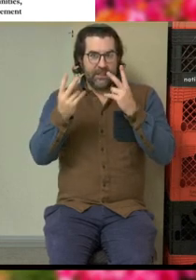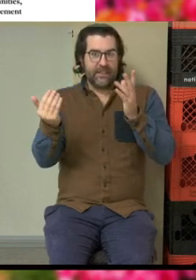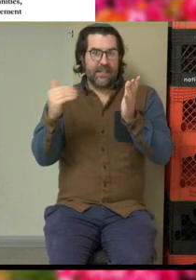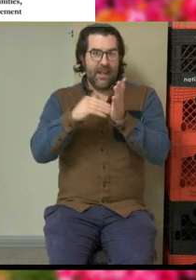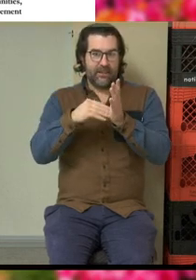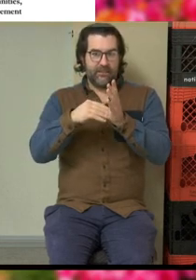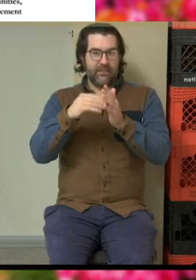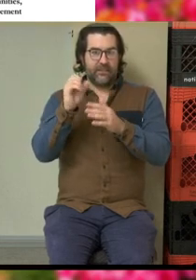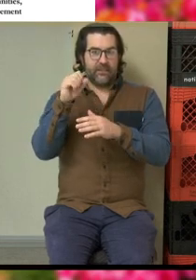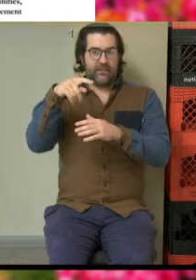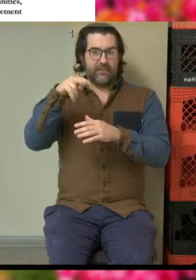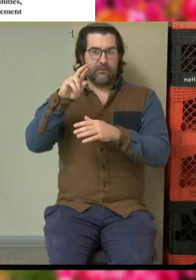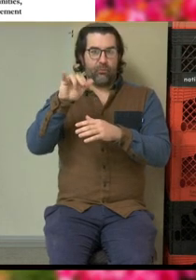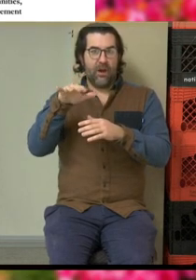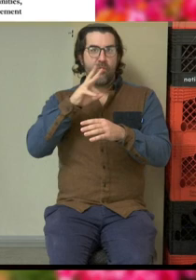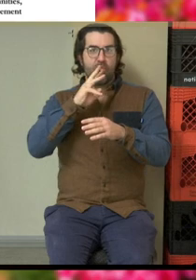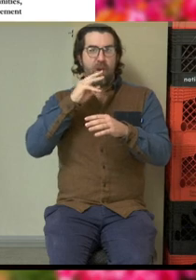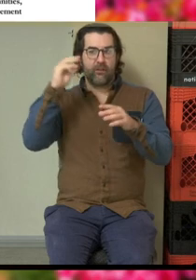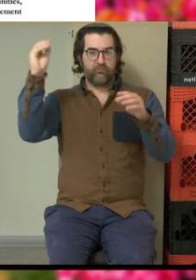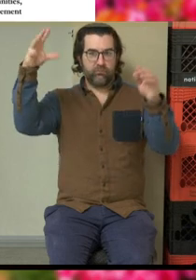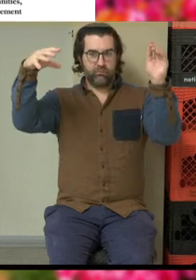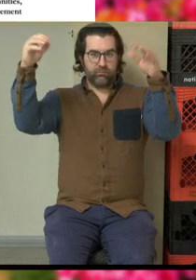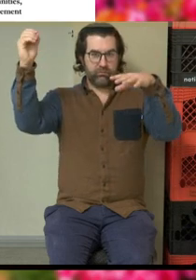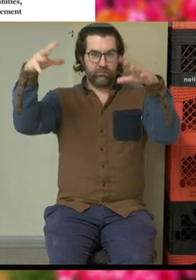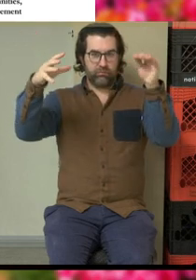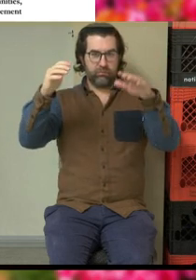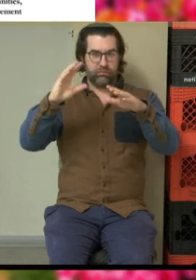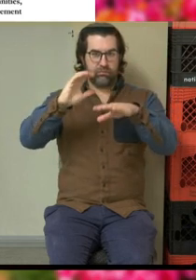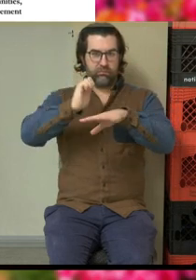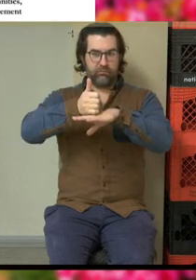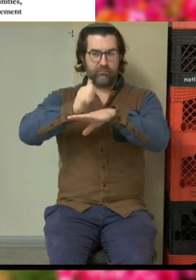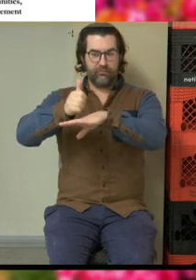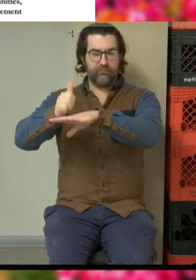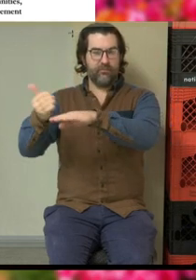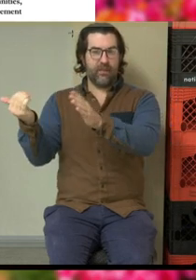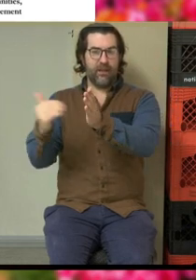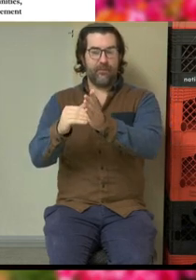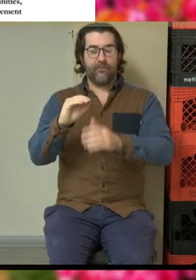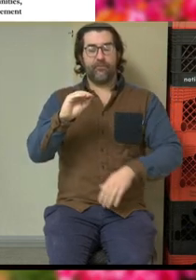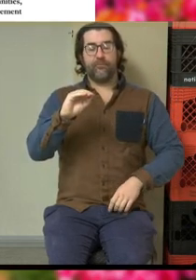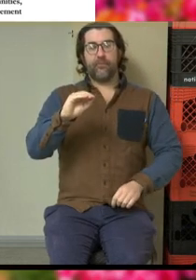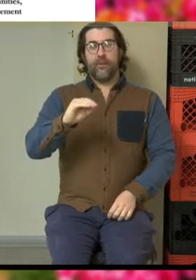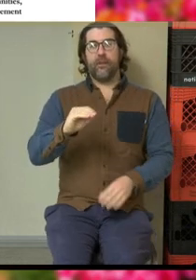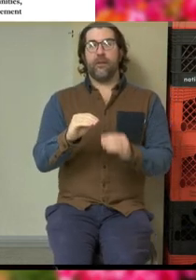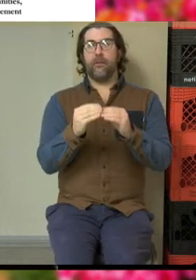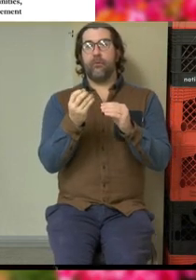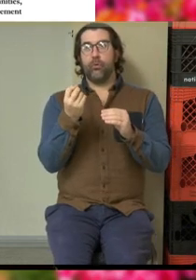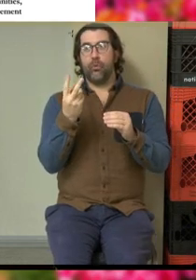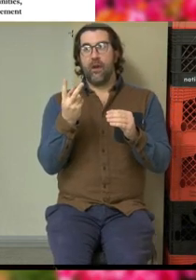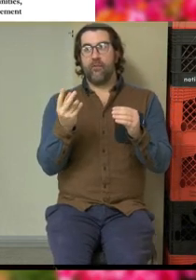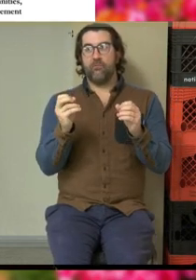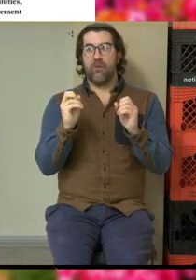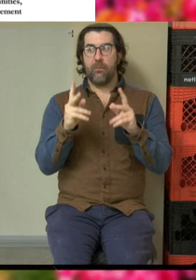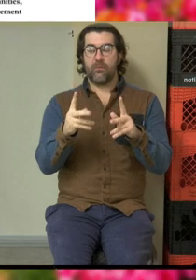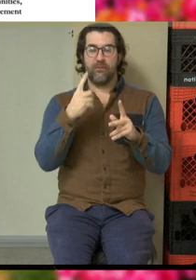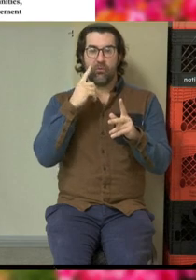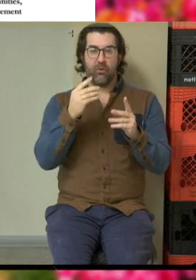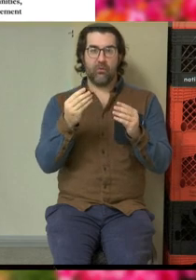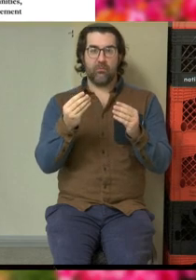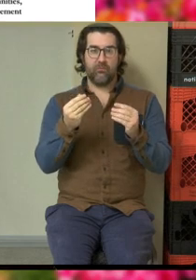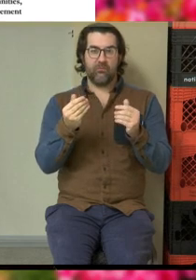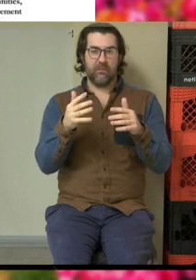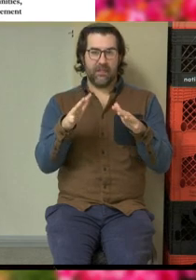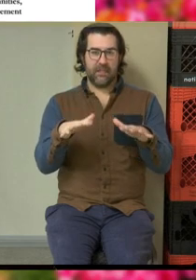playground. And I think number 12 is just some opportunities for landscaping and then the